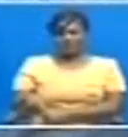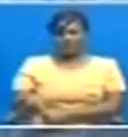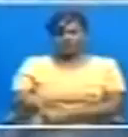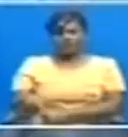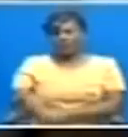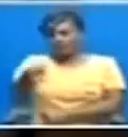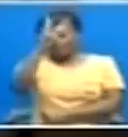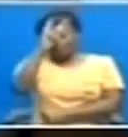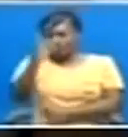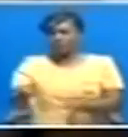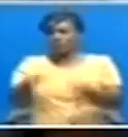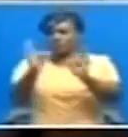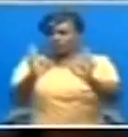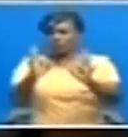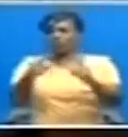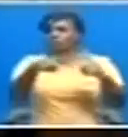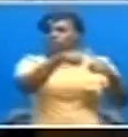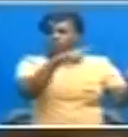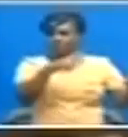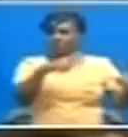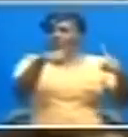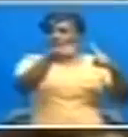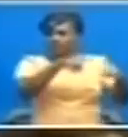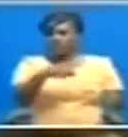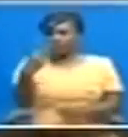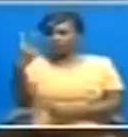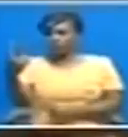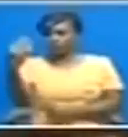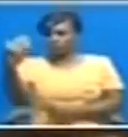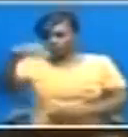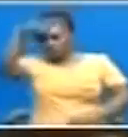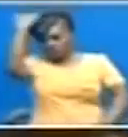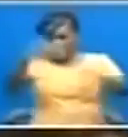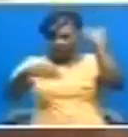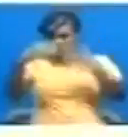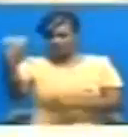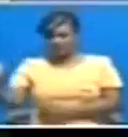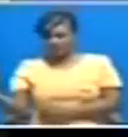A police officer to face murder charges for allegedly killing two university students.